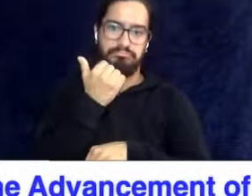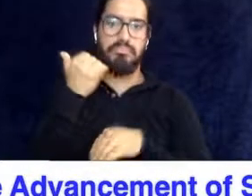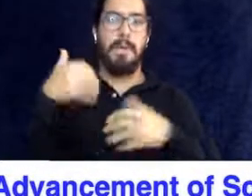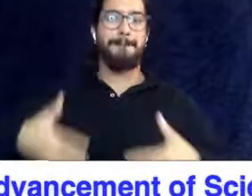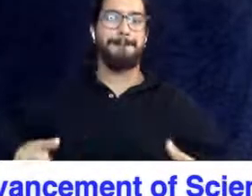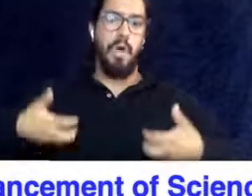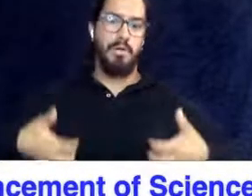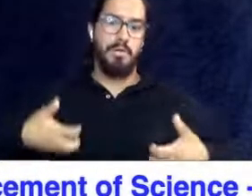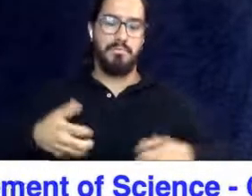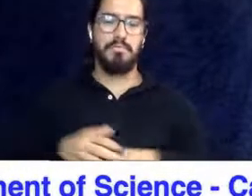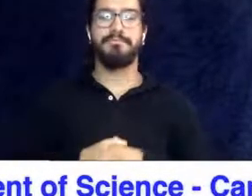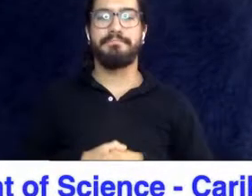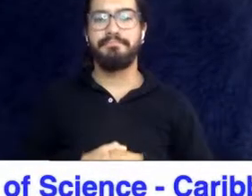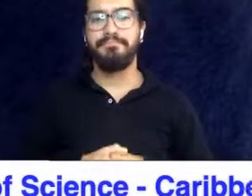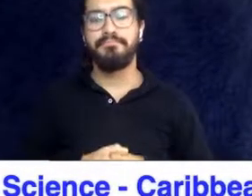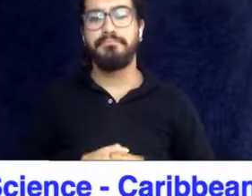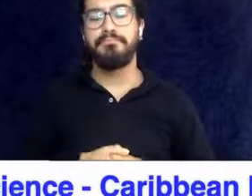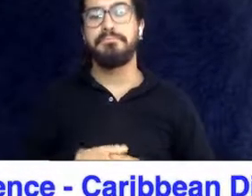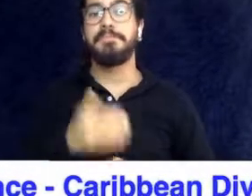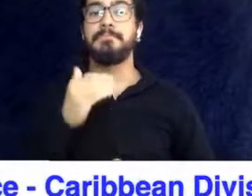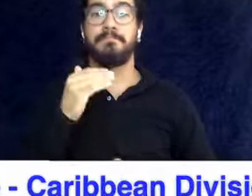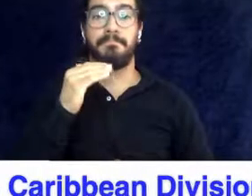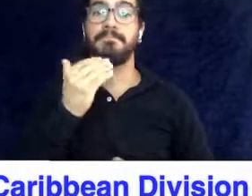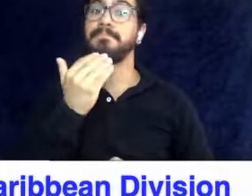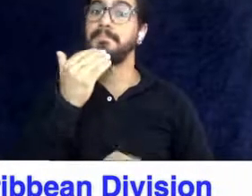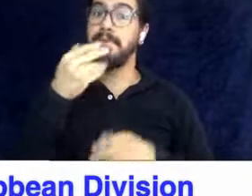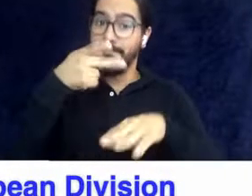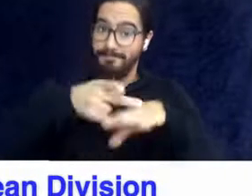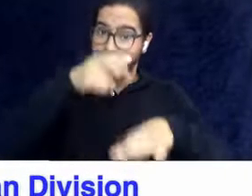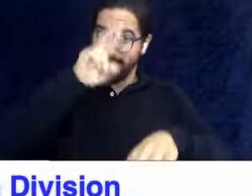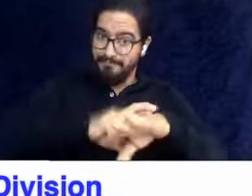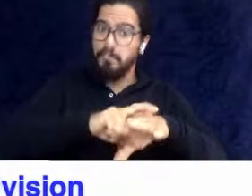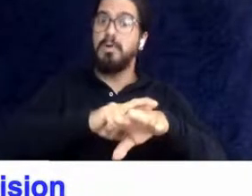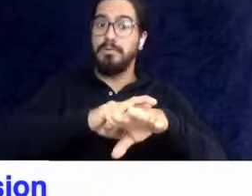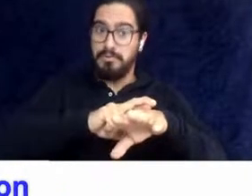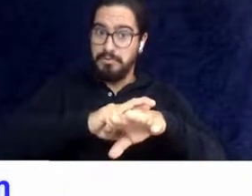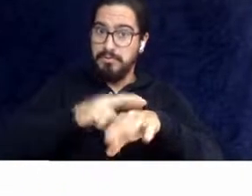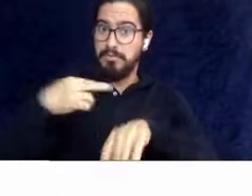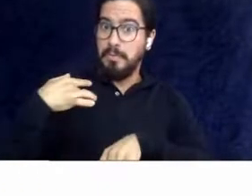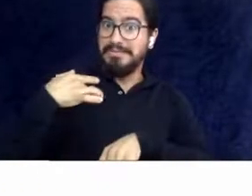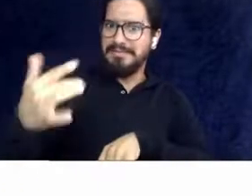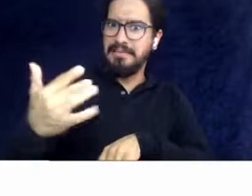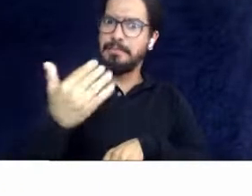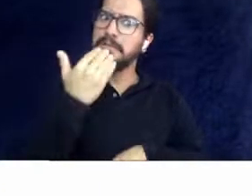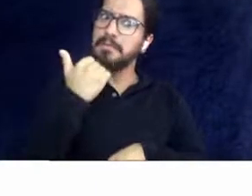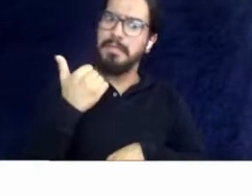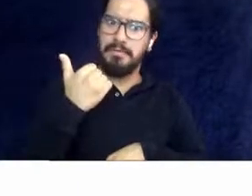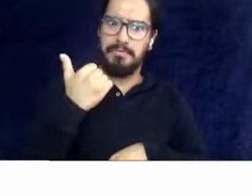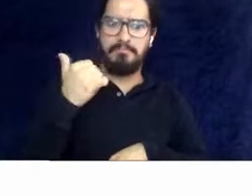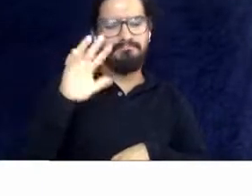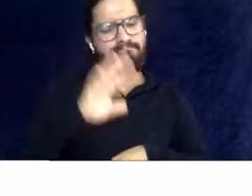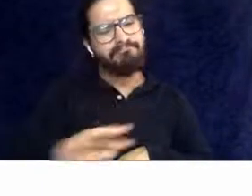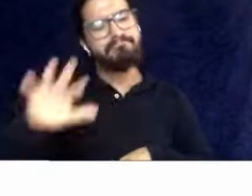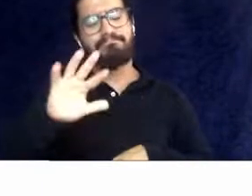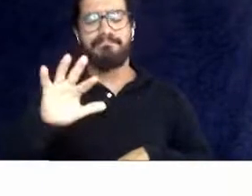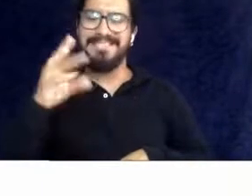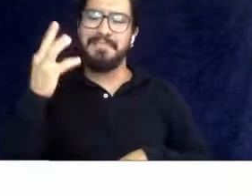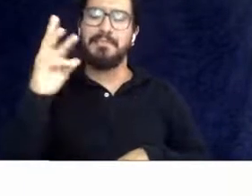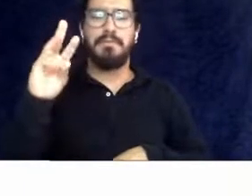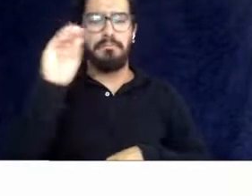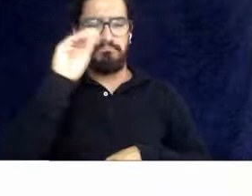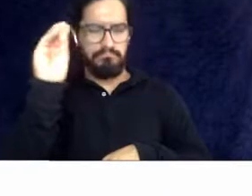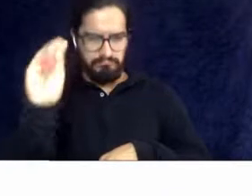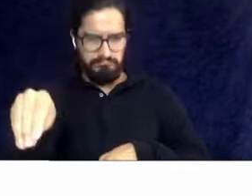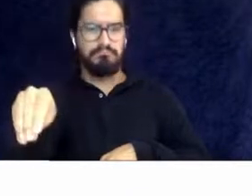Next, please. In Puerto Rico, the prevalence of diabetes is approximately 16%, one of